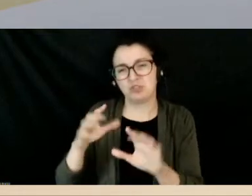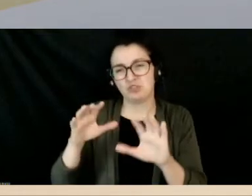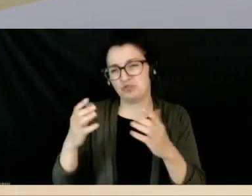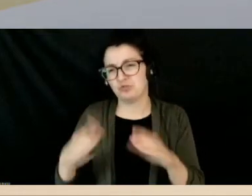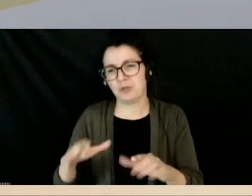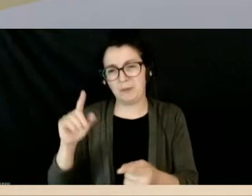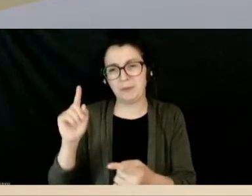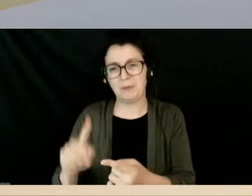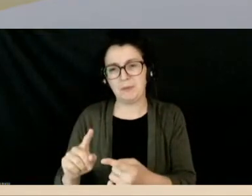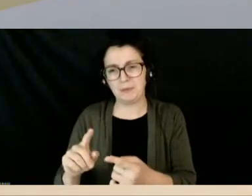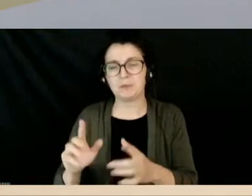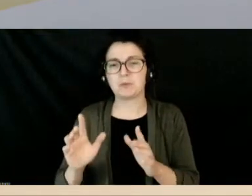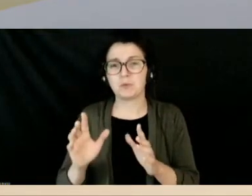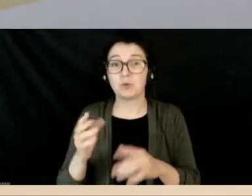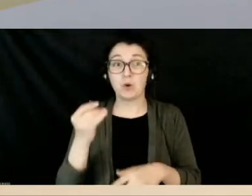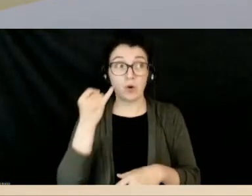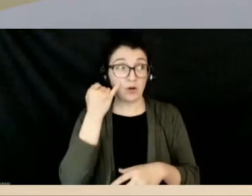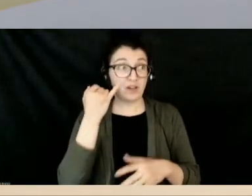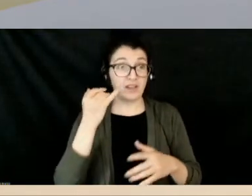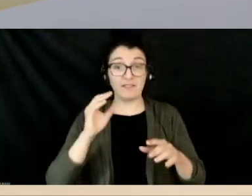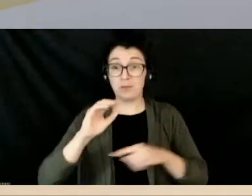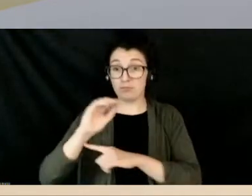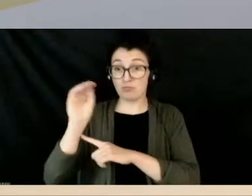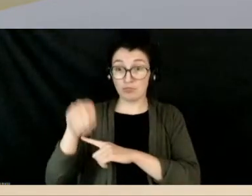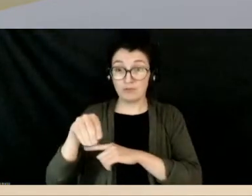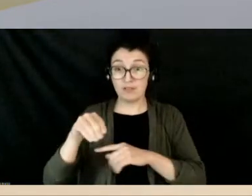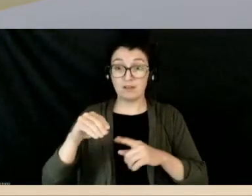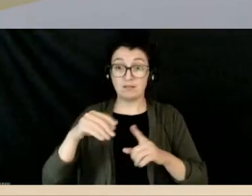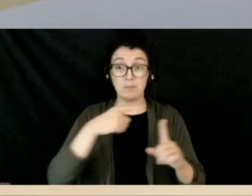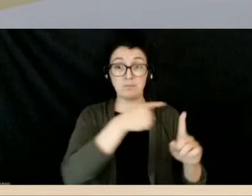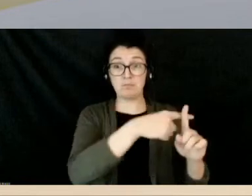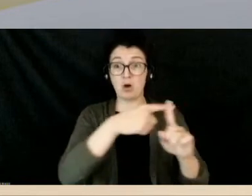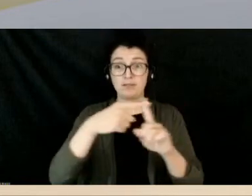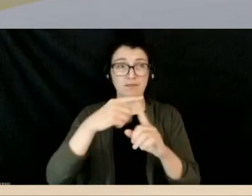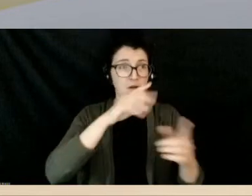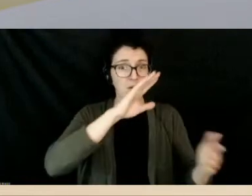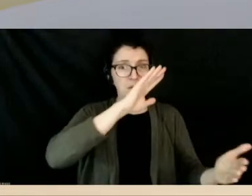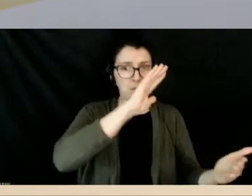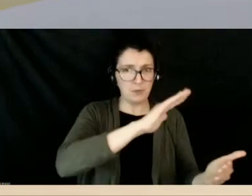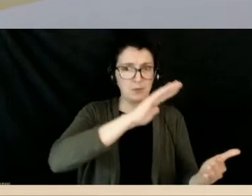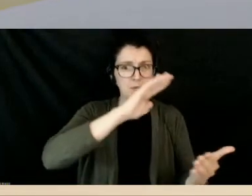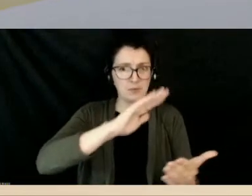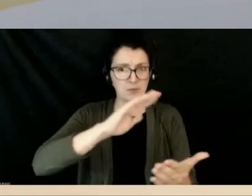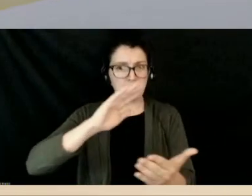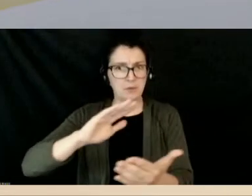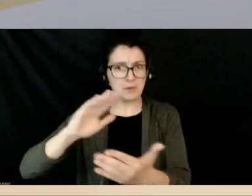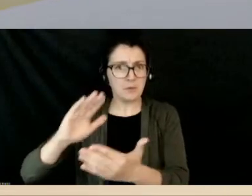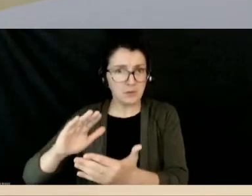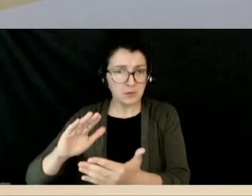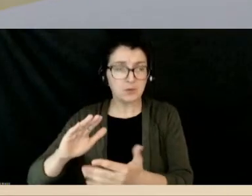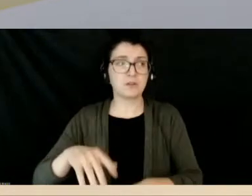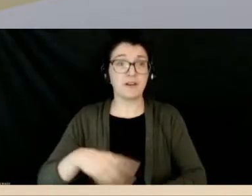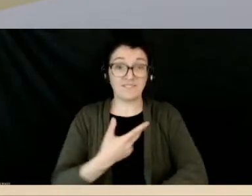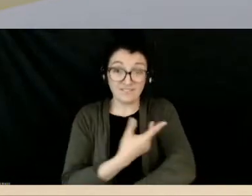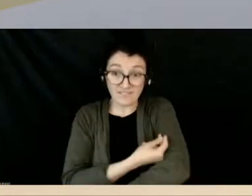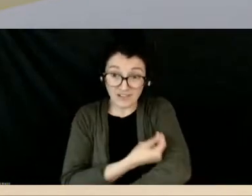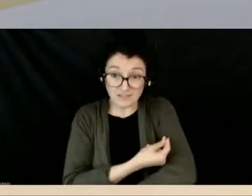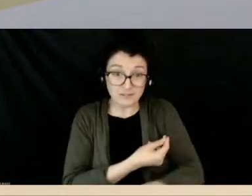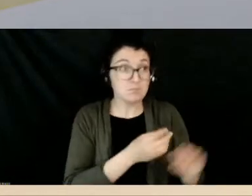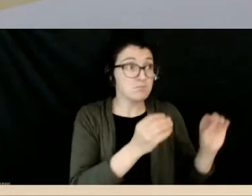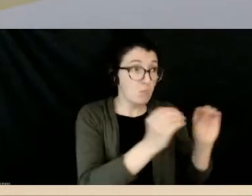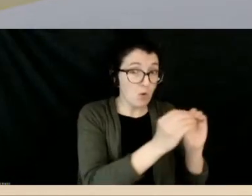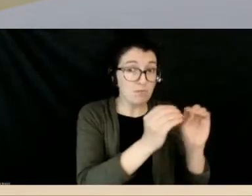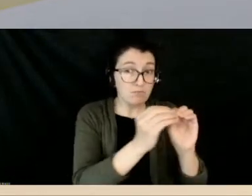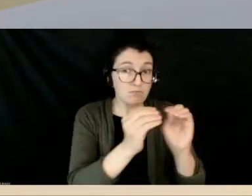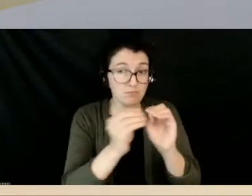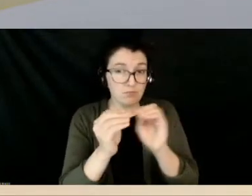level circulating across the country and in the region, and you have more people vaccinated, are we